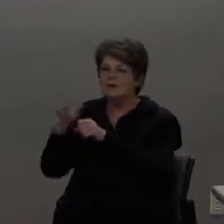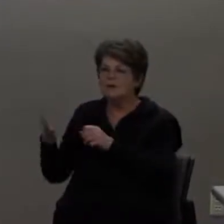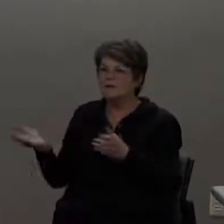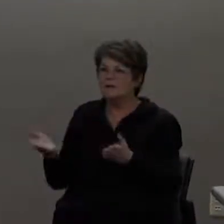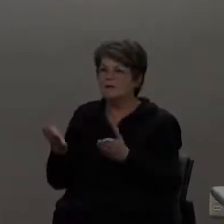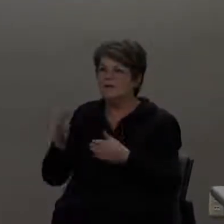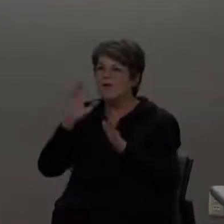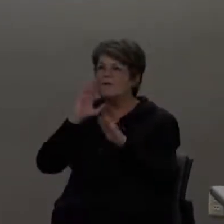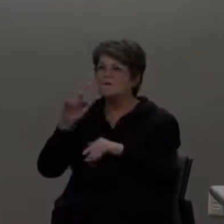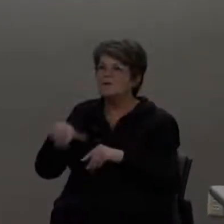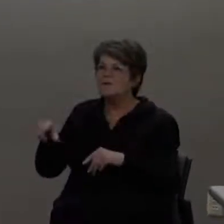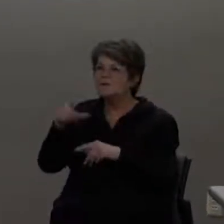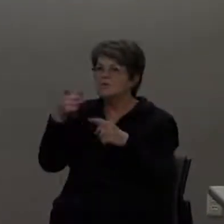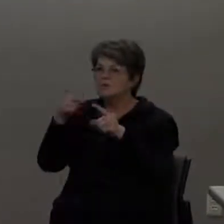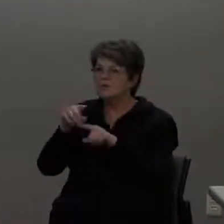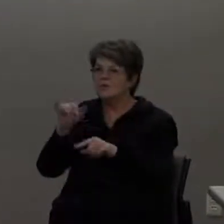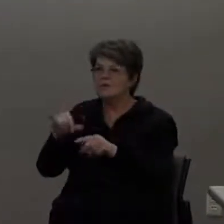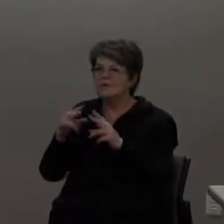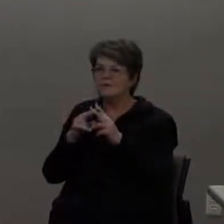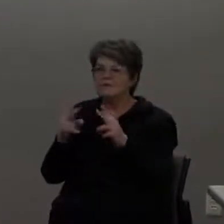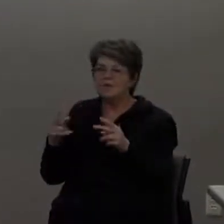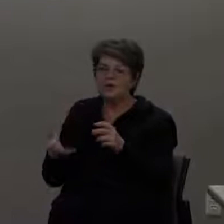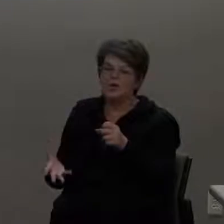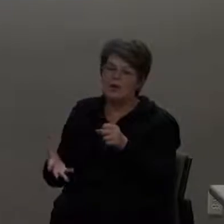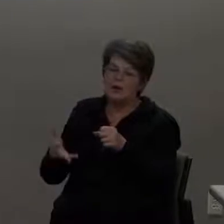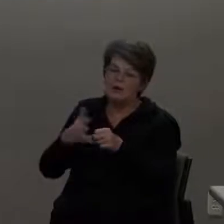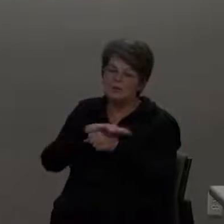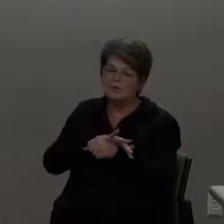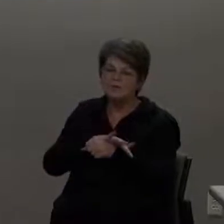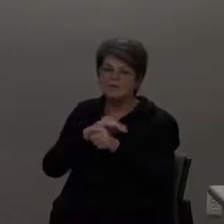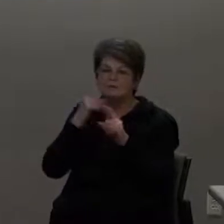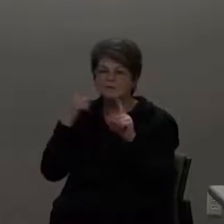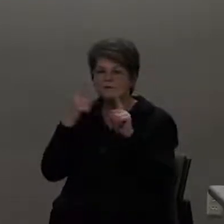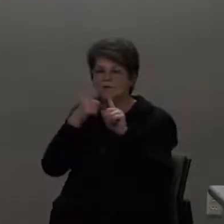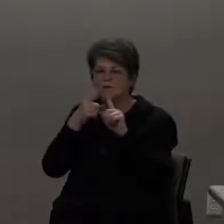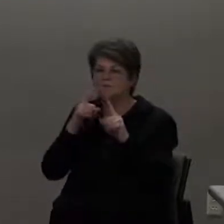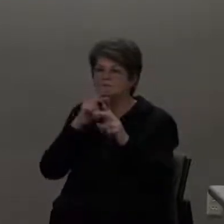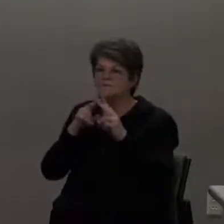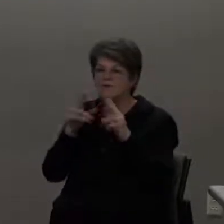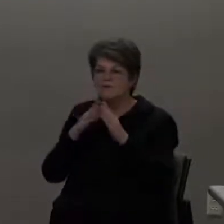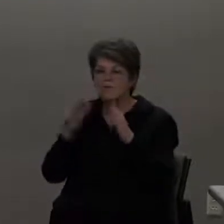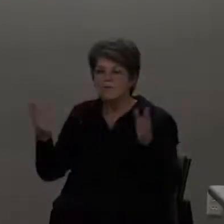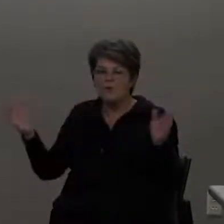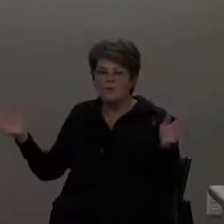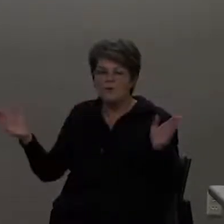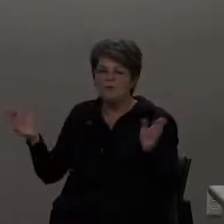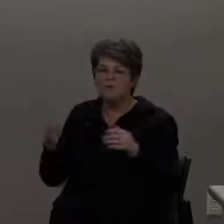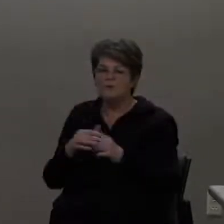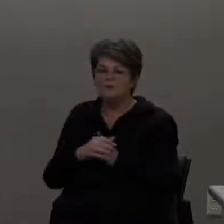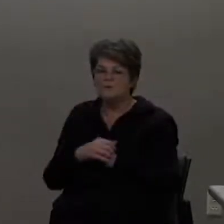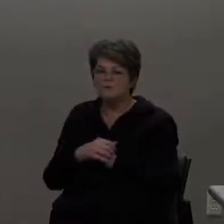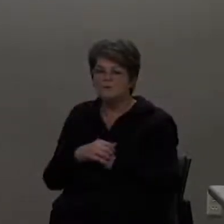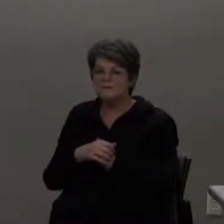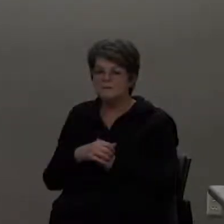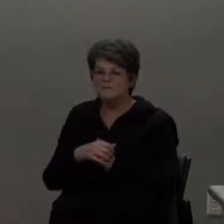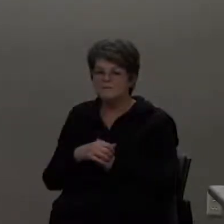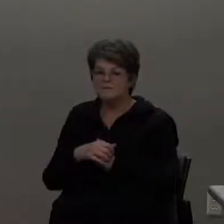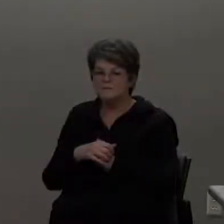I'm going to say is hopefully you agree with me is those are very comprehensive goals. They're very broad-reaching. They're very